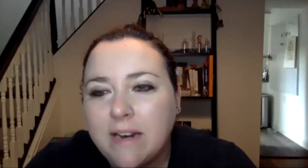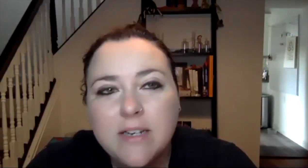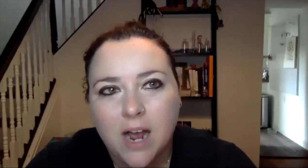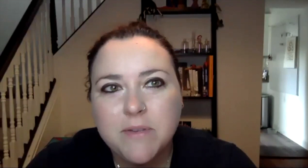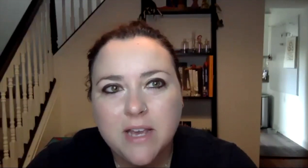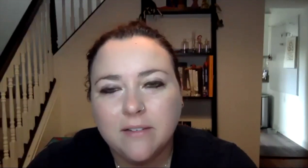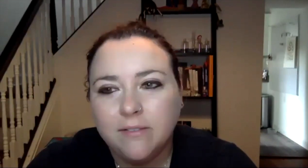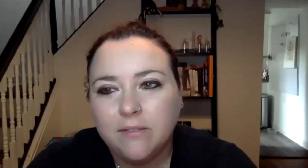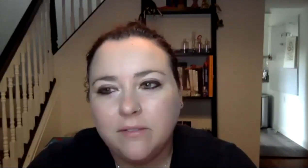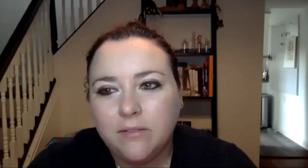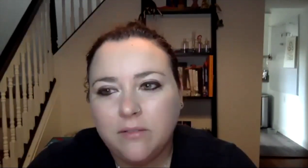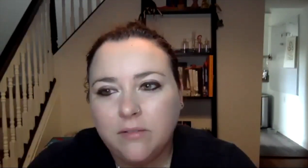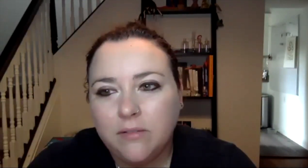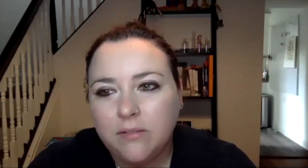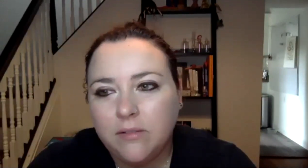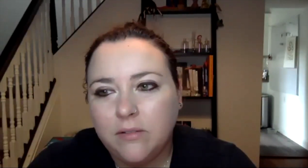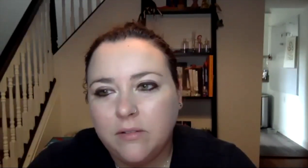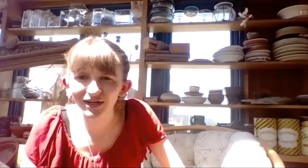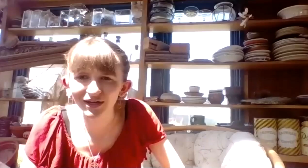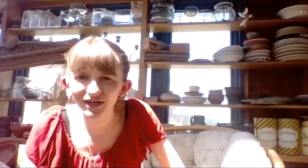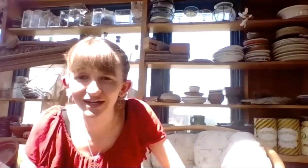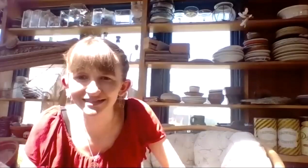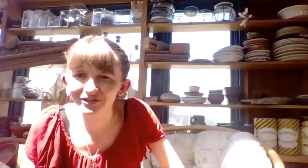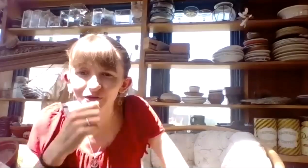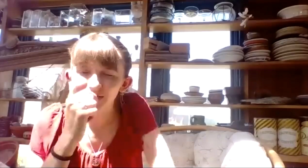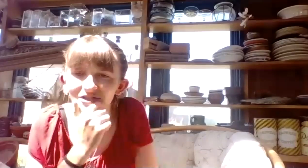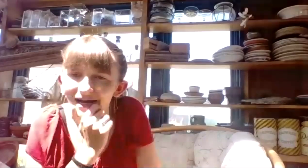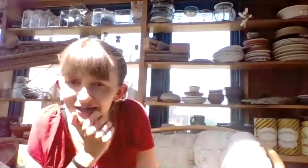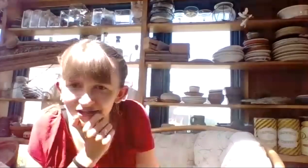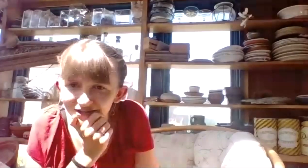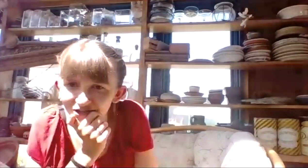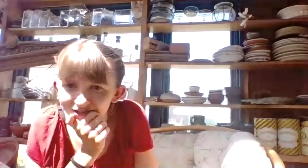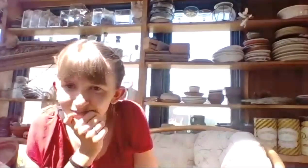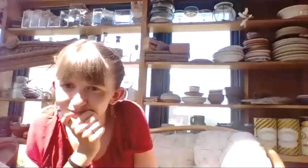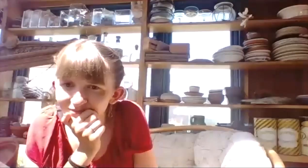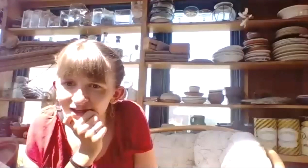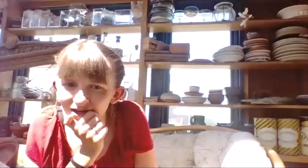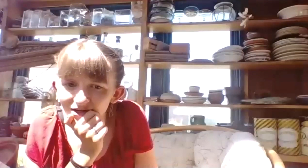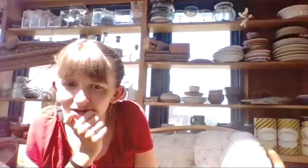largest ceratopsian? Oh, that is a good question. I'm actually not sure.